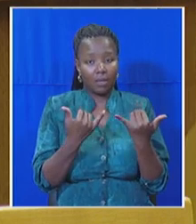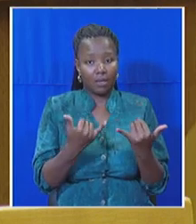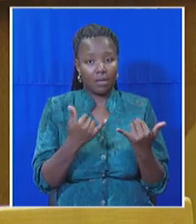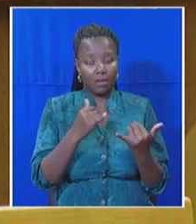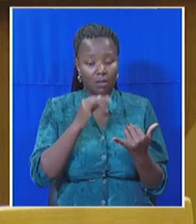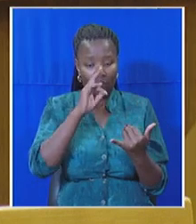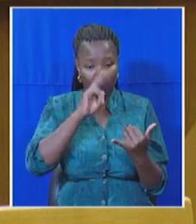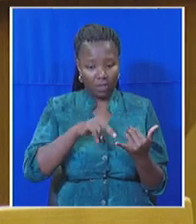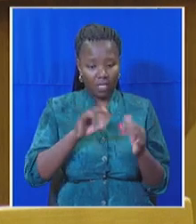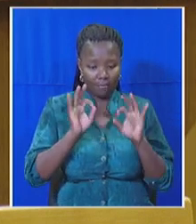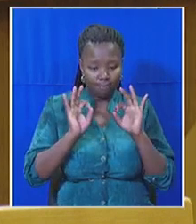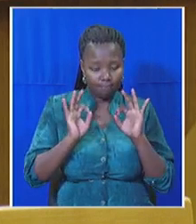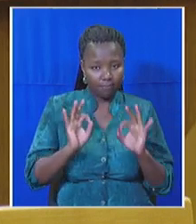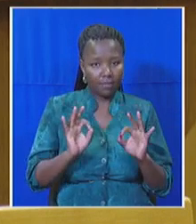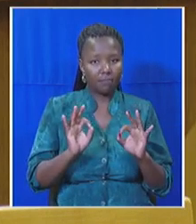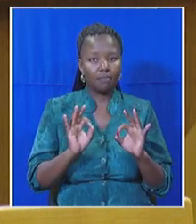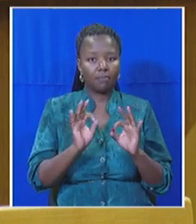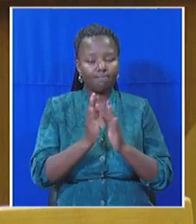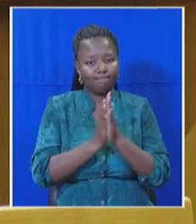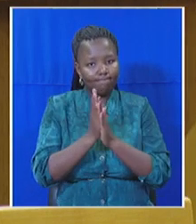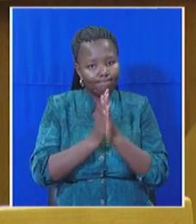of a motivation and encouragement.